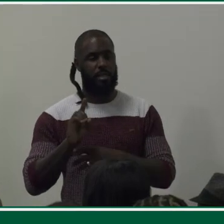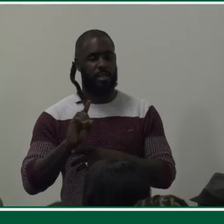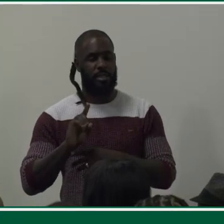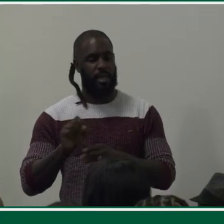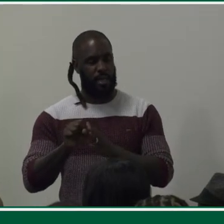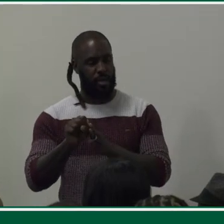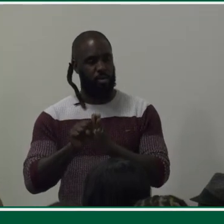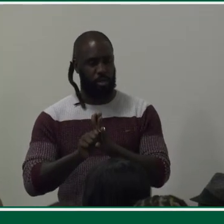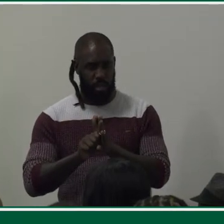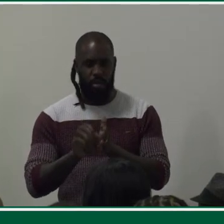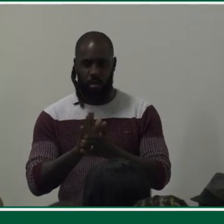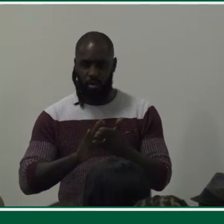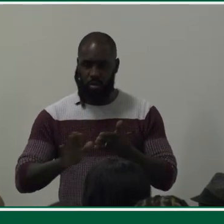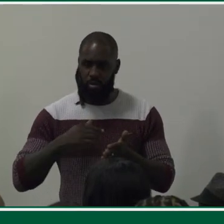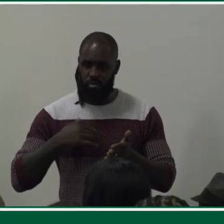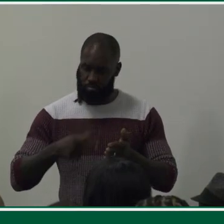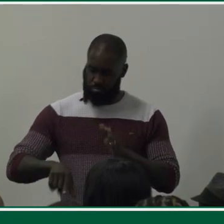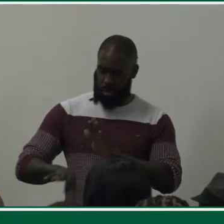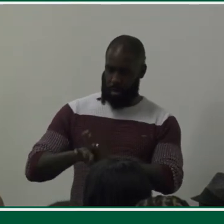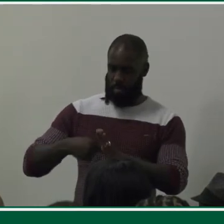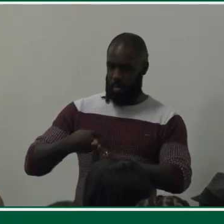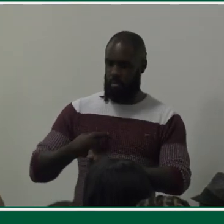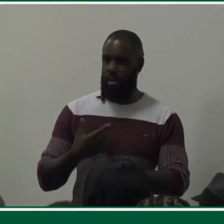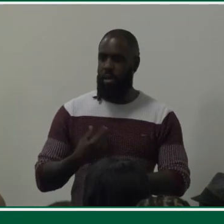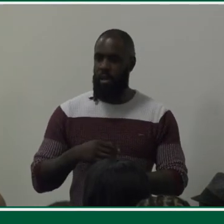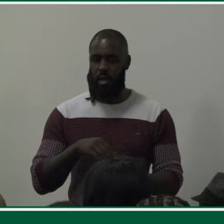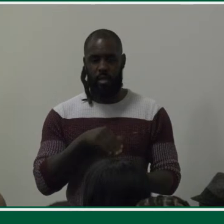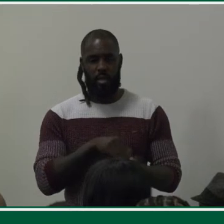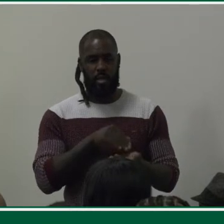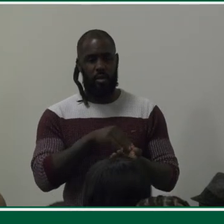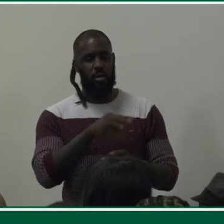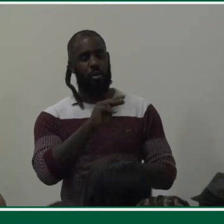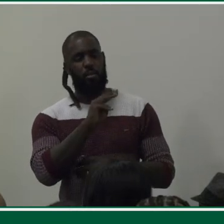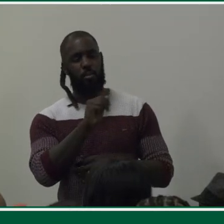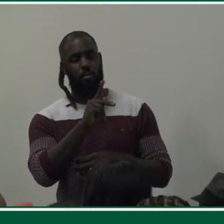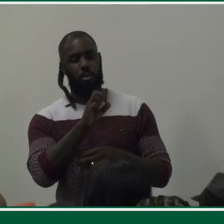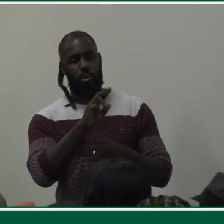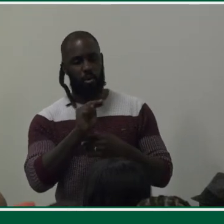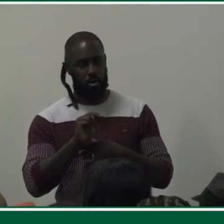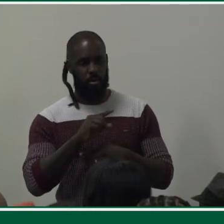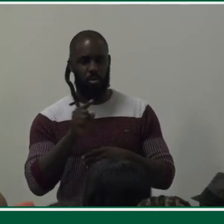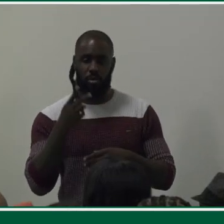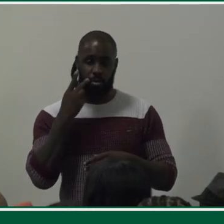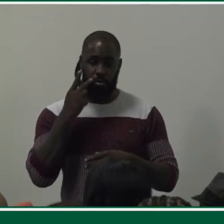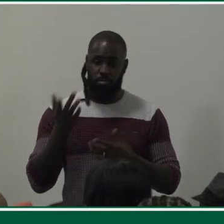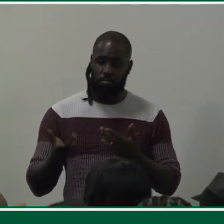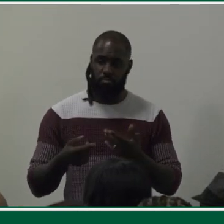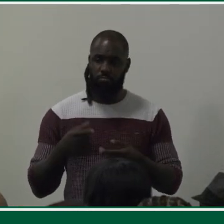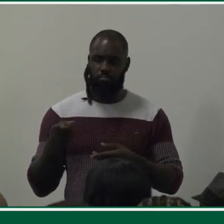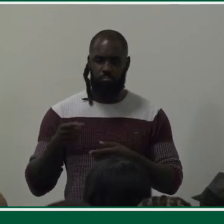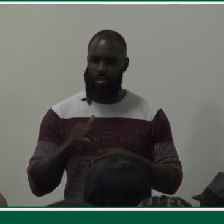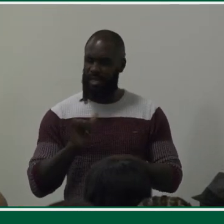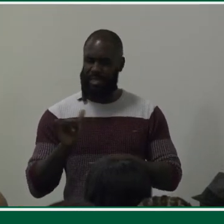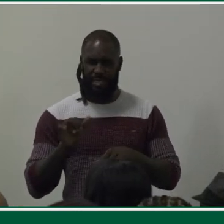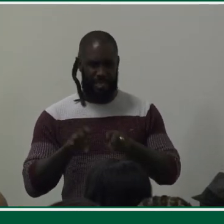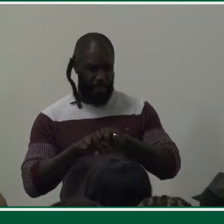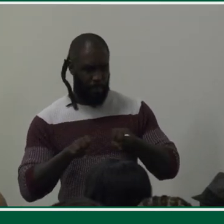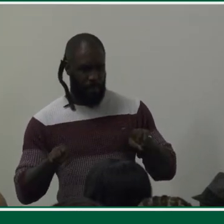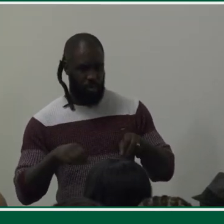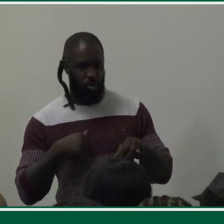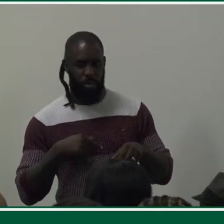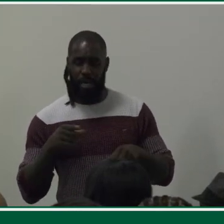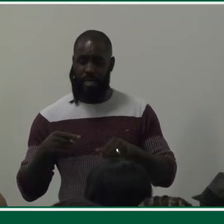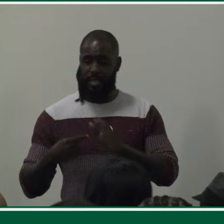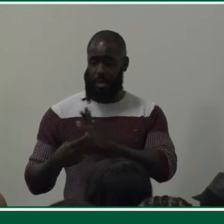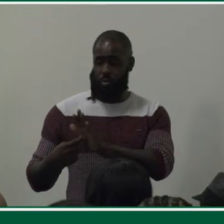I got selected. And then also Dr. Marceline Watson-Verbigny, who many of you know, she was also on the same group and represented